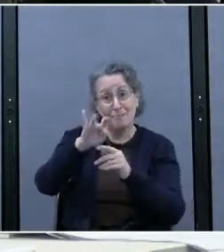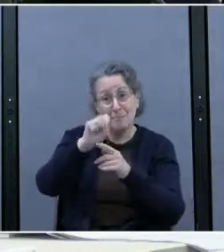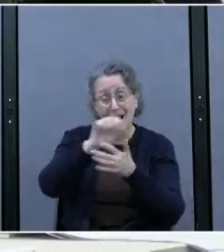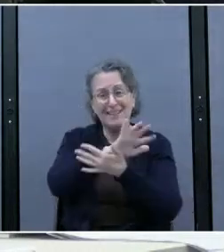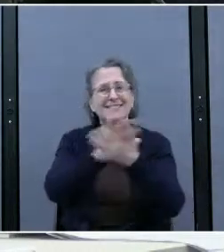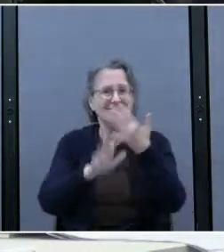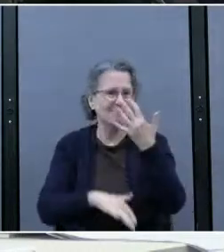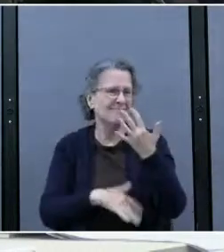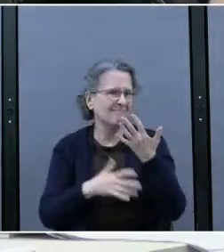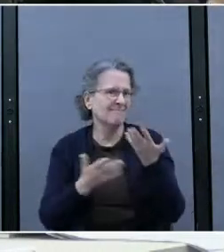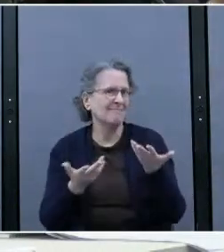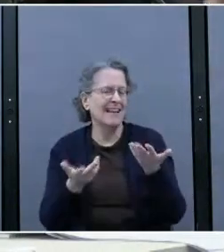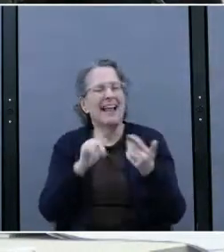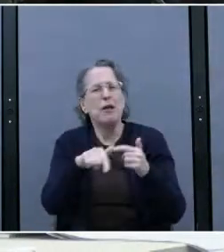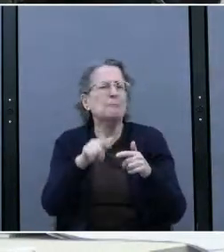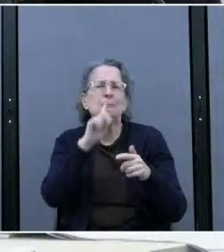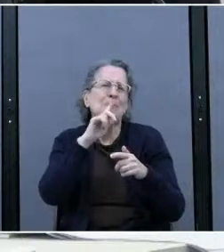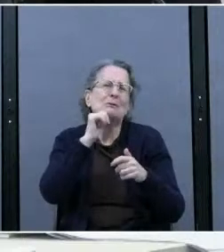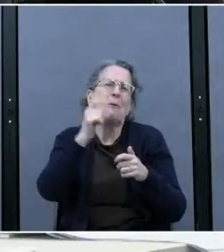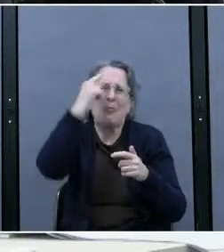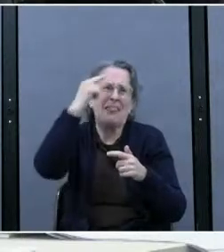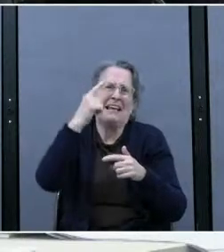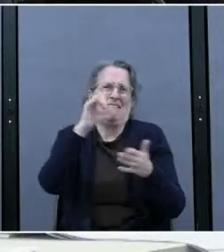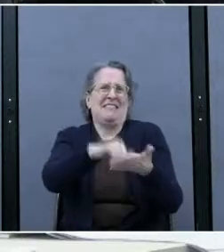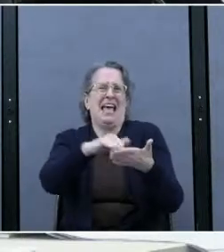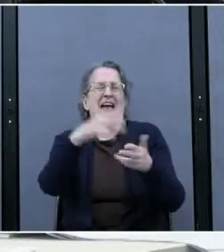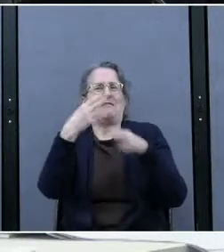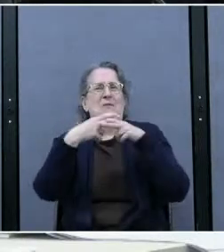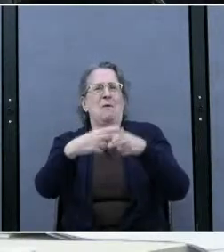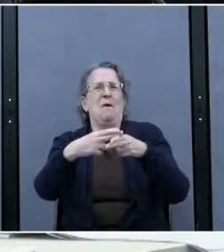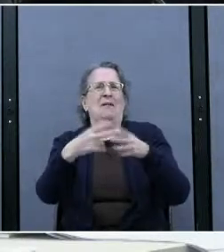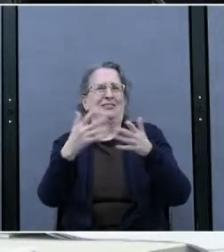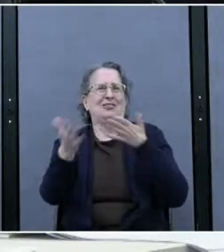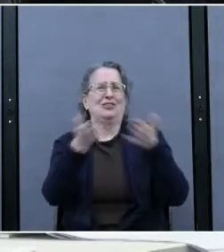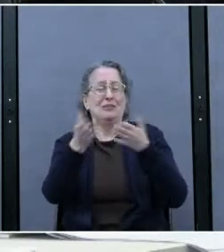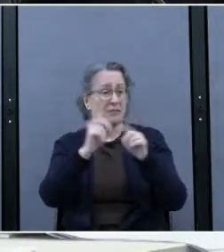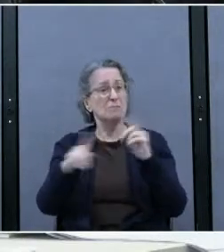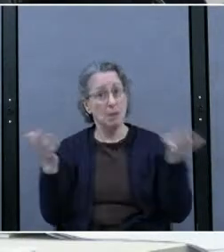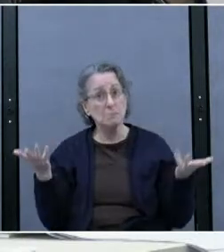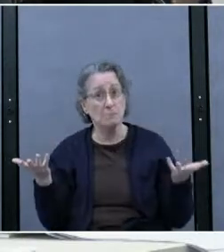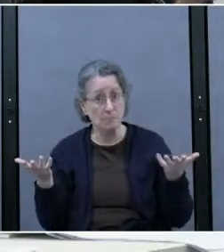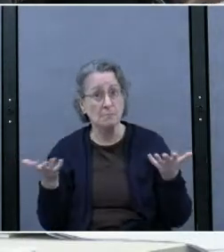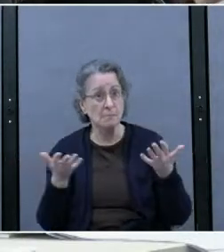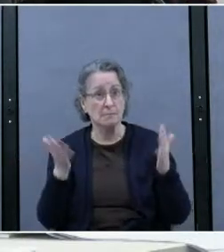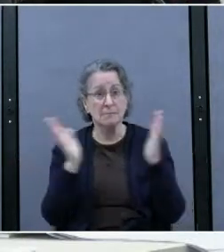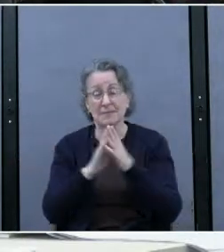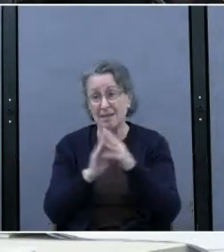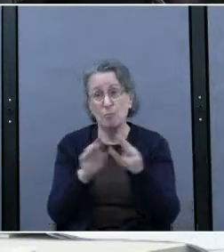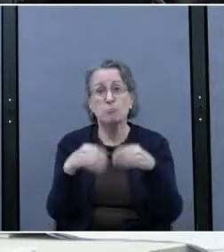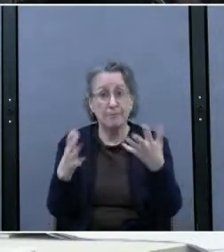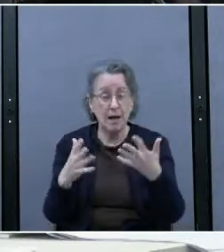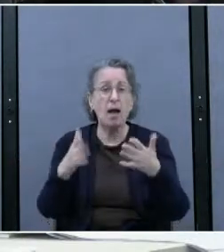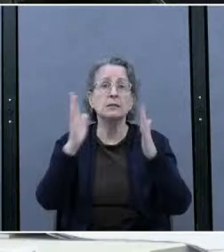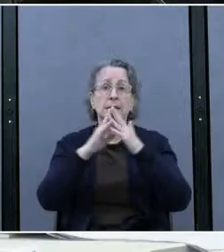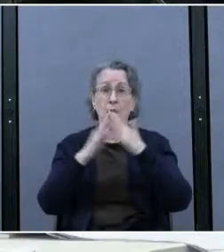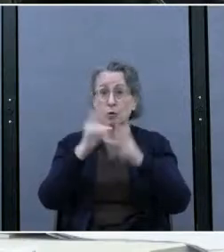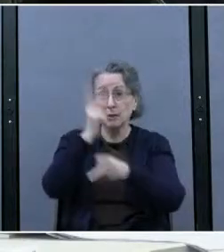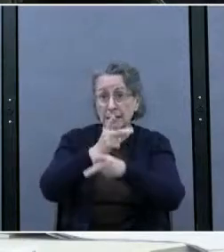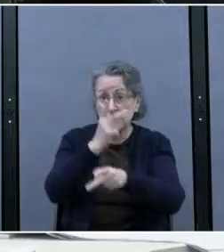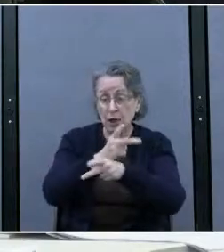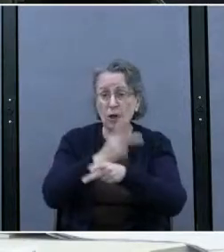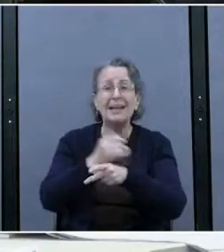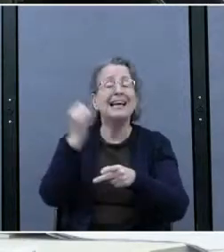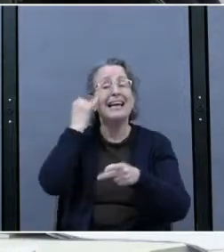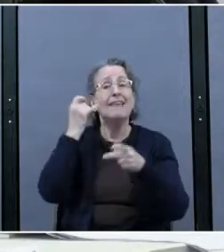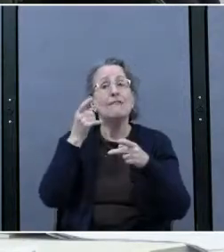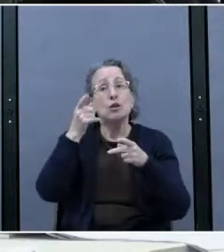that the town provides. They aren't like front of mind, but if you started to reduce those services, people would notice